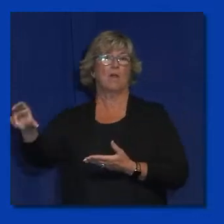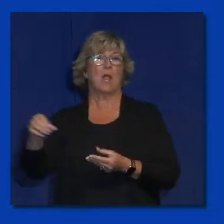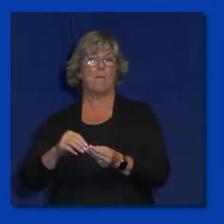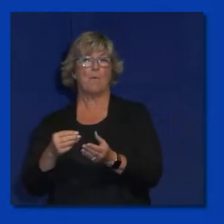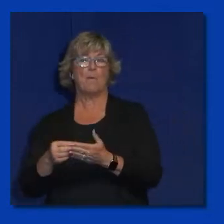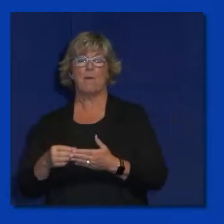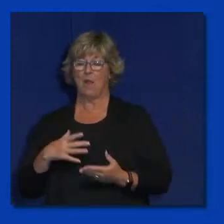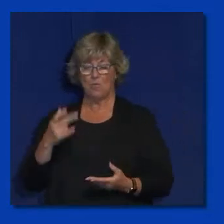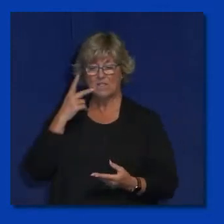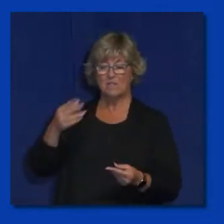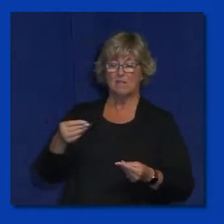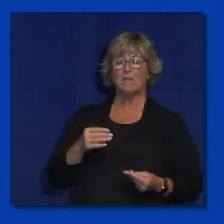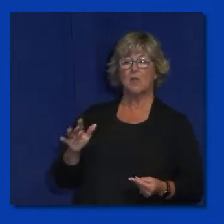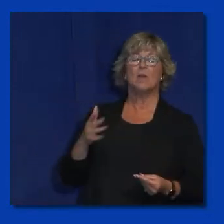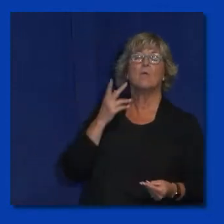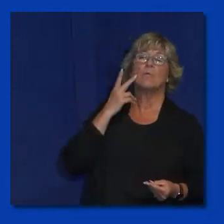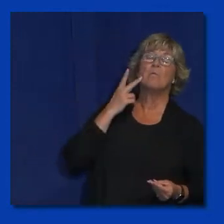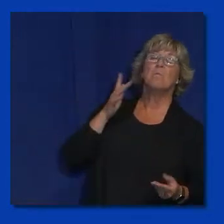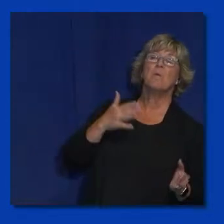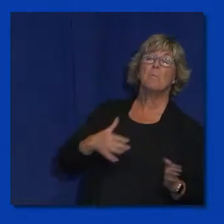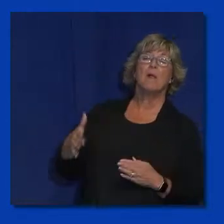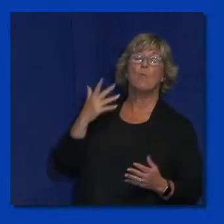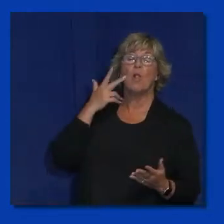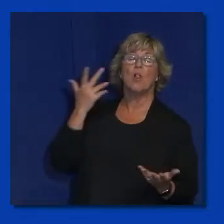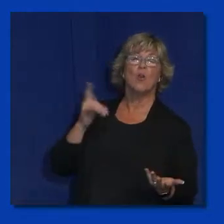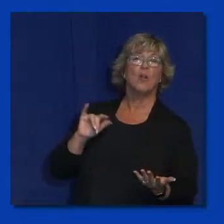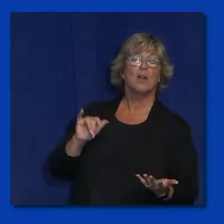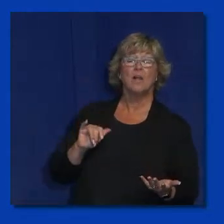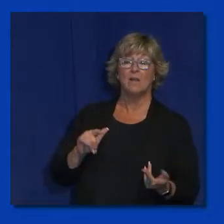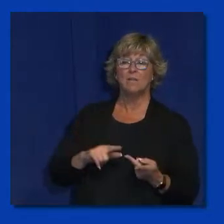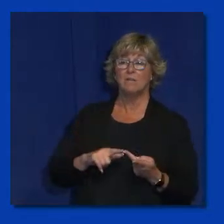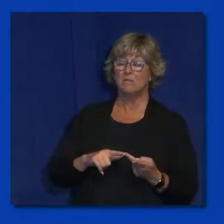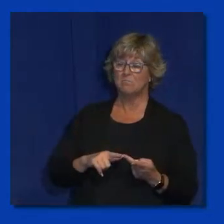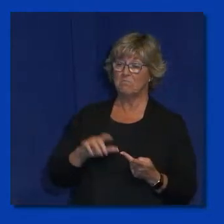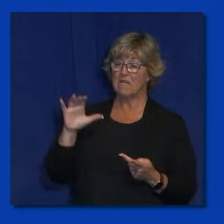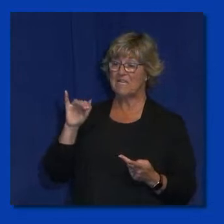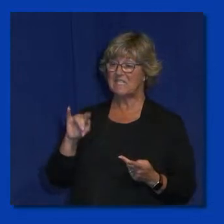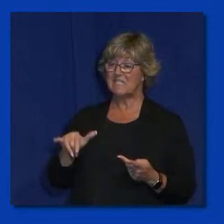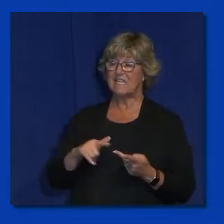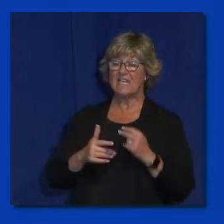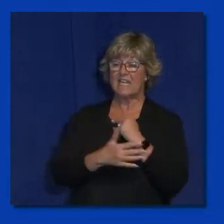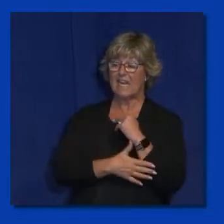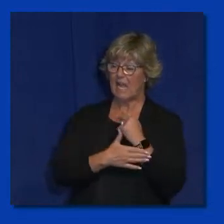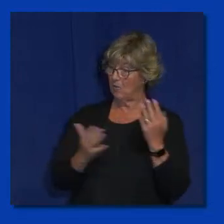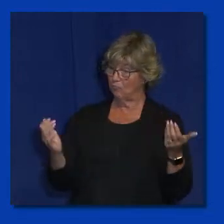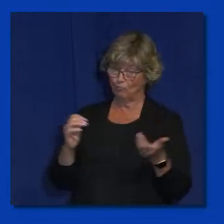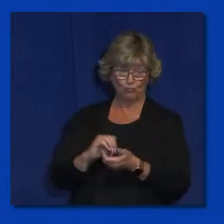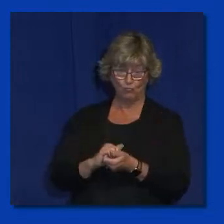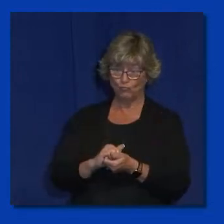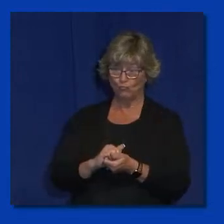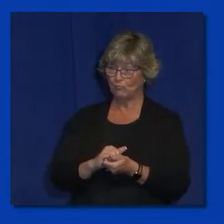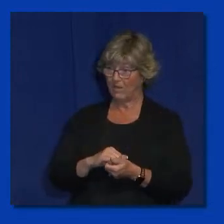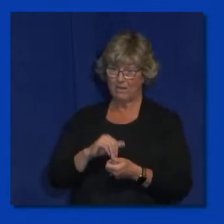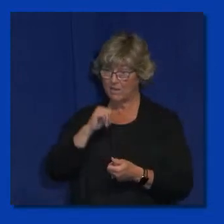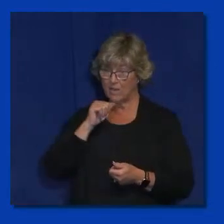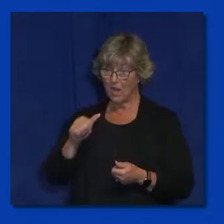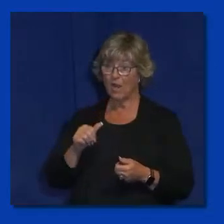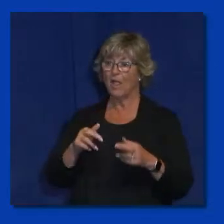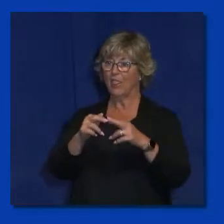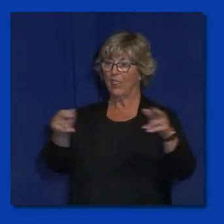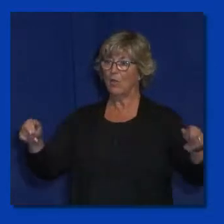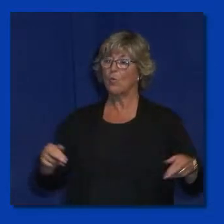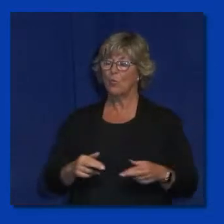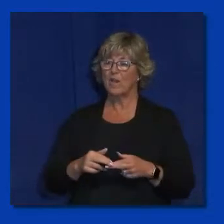I want to see the plans. Let's see how they look. Let's see how the city and counties are working together or not, the regions working